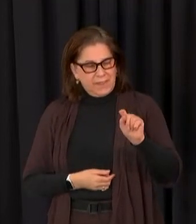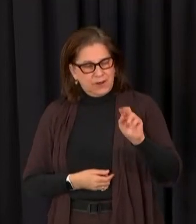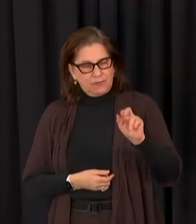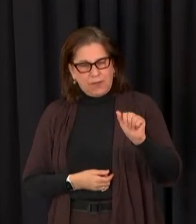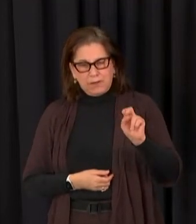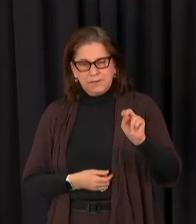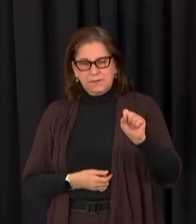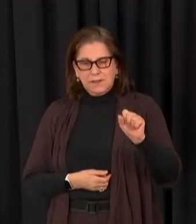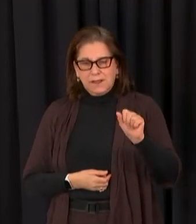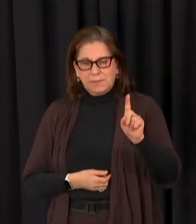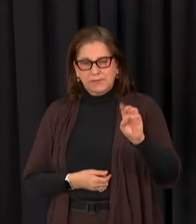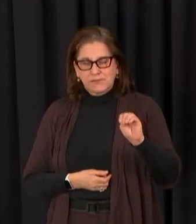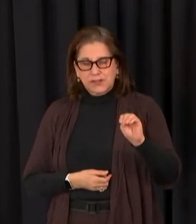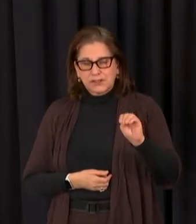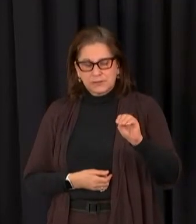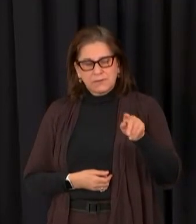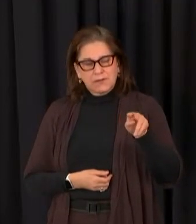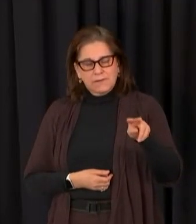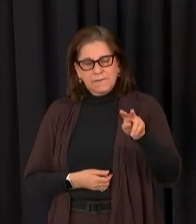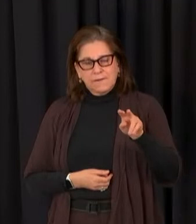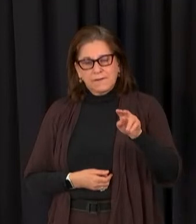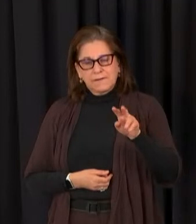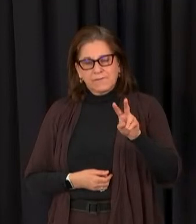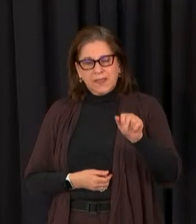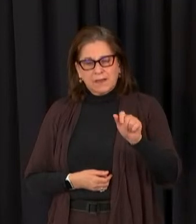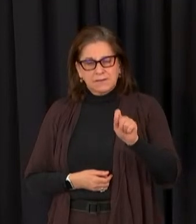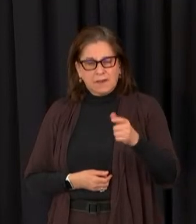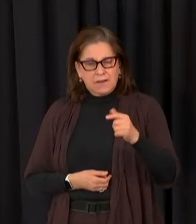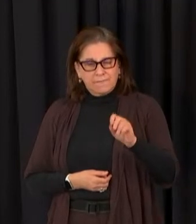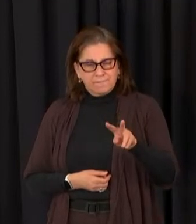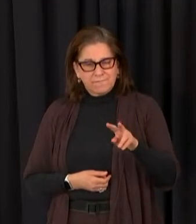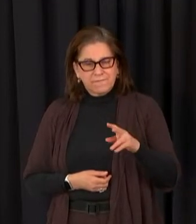to va.gov or